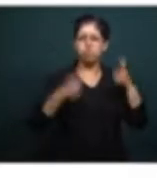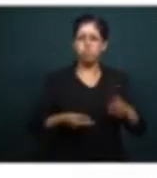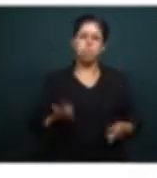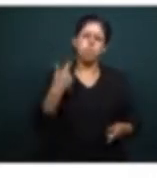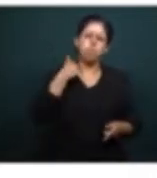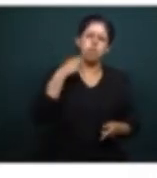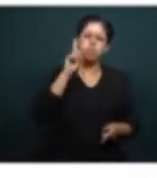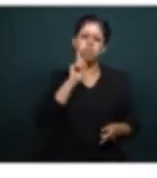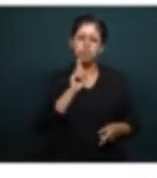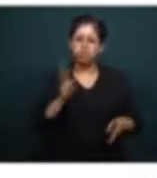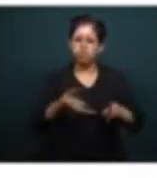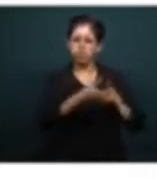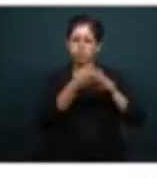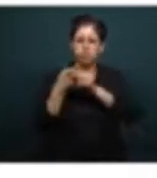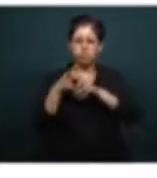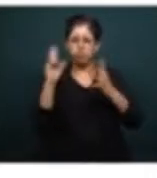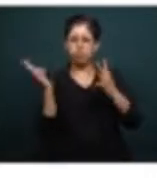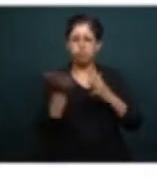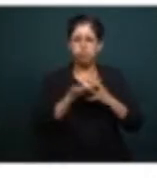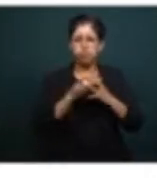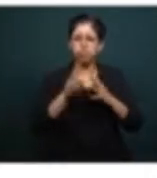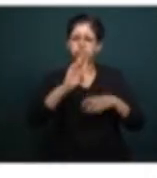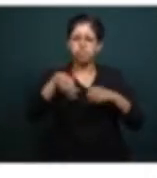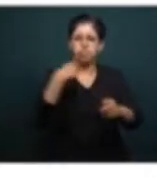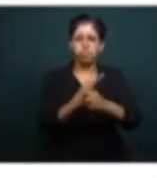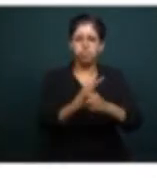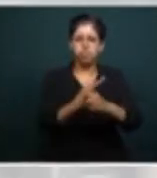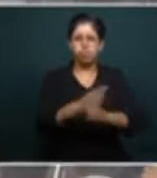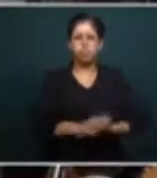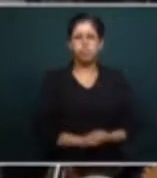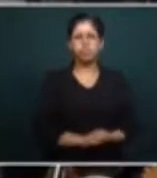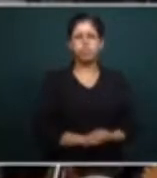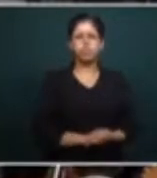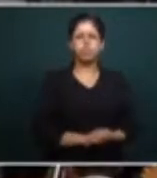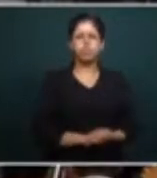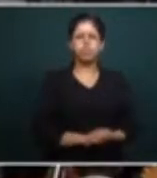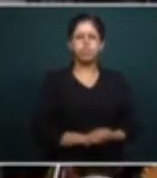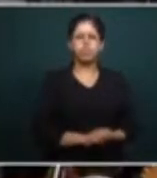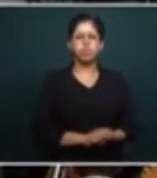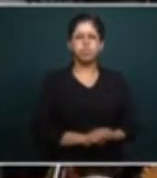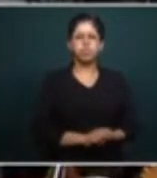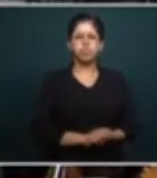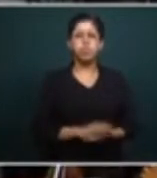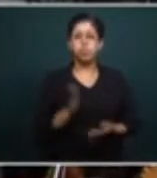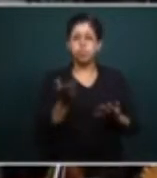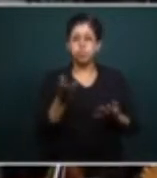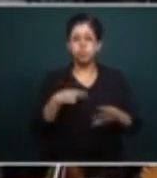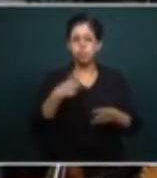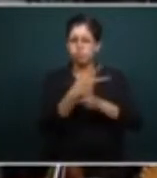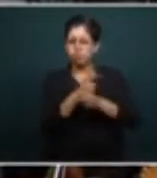extortion, homicides, kidnapping, and violations or rapes.